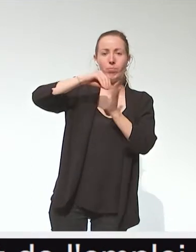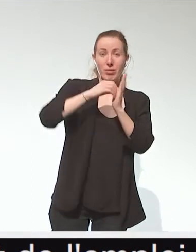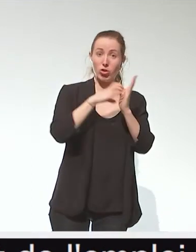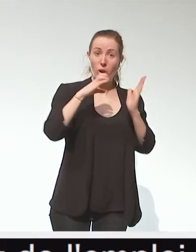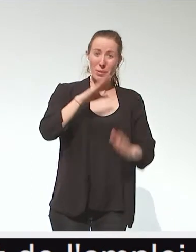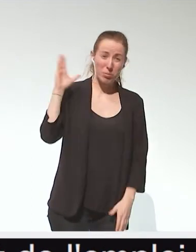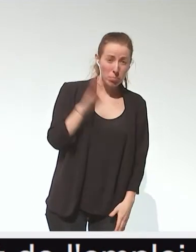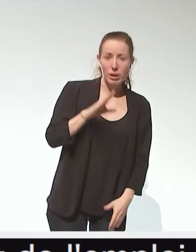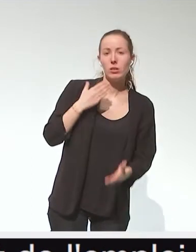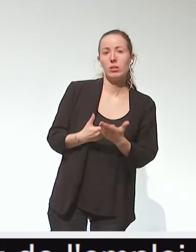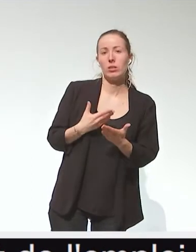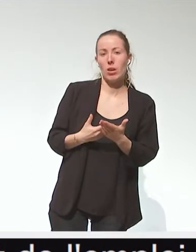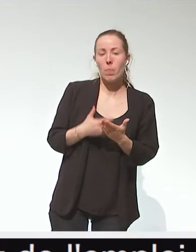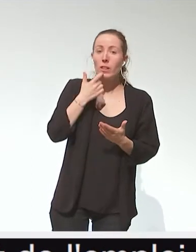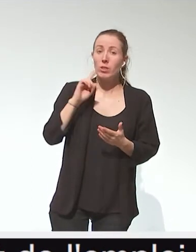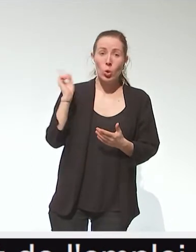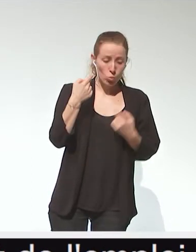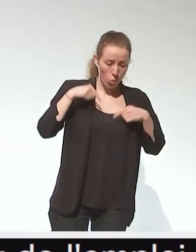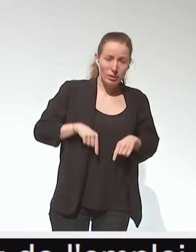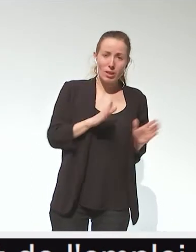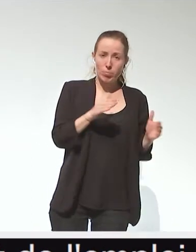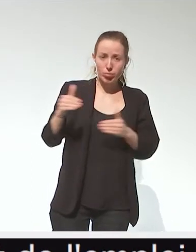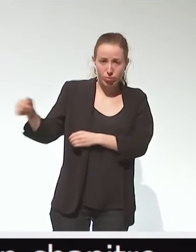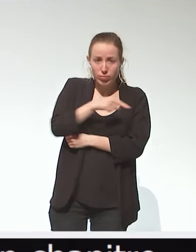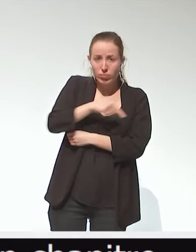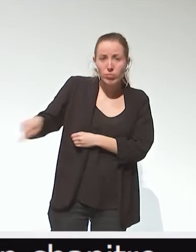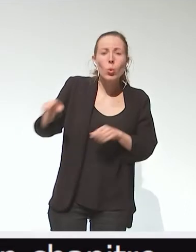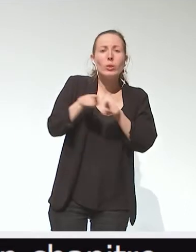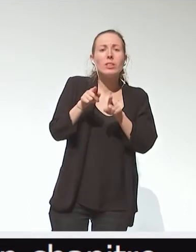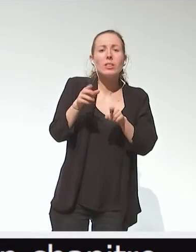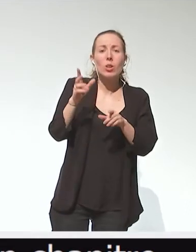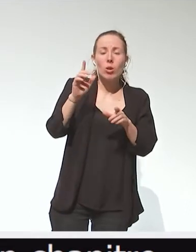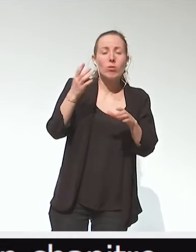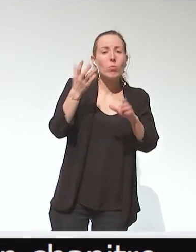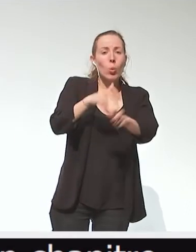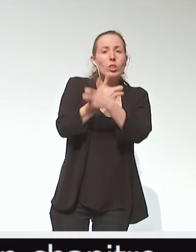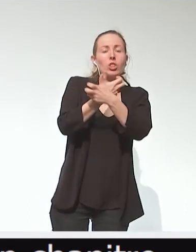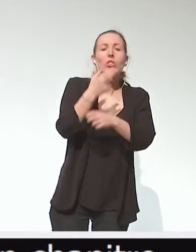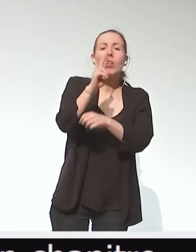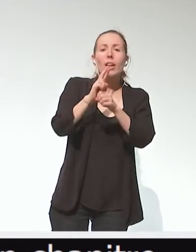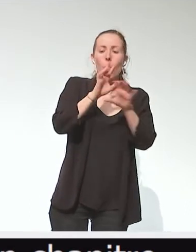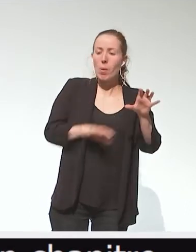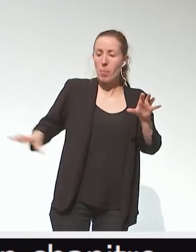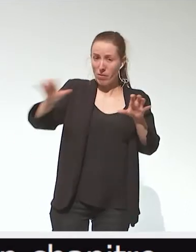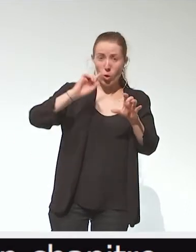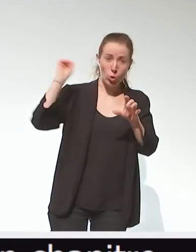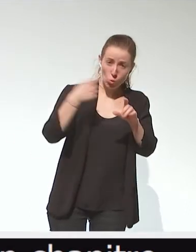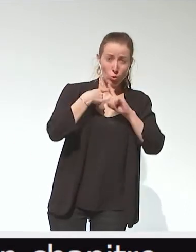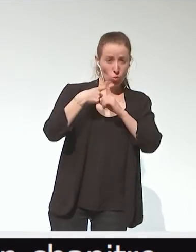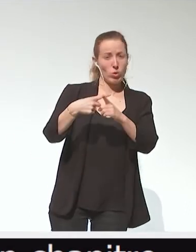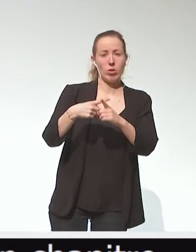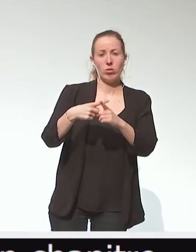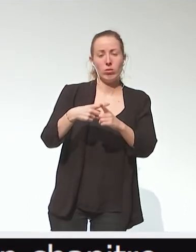There's a specific section on employment of PWDs, and every region, every